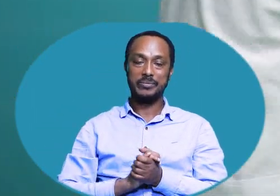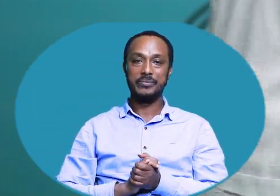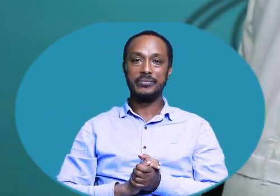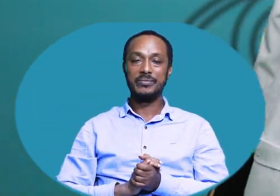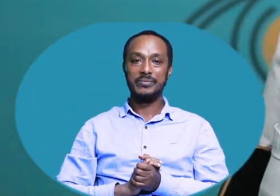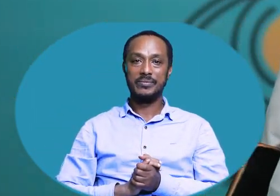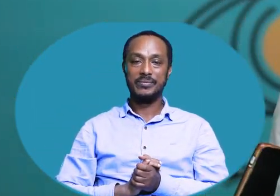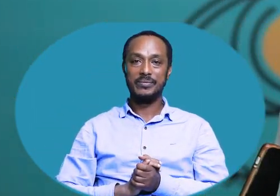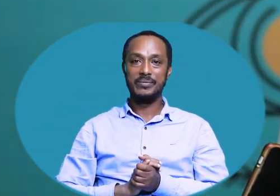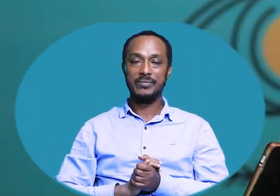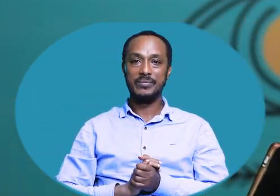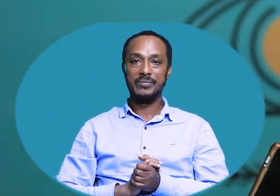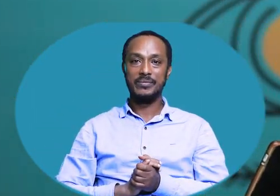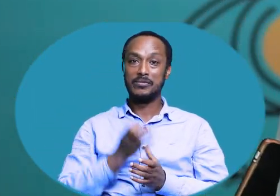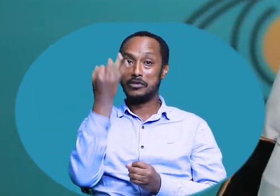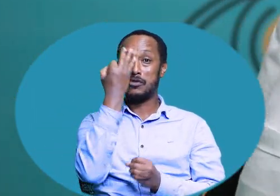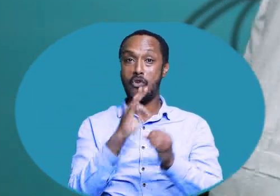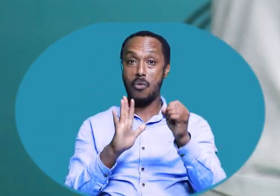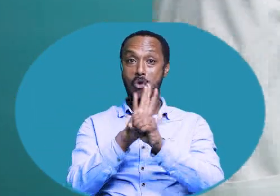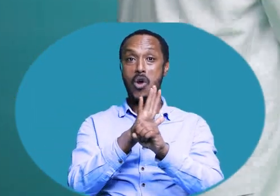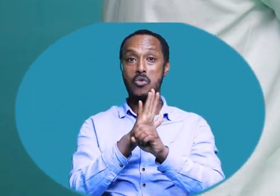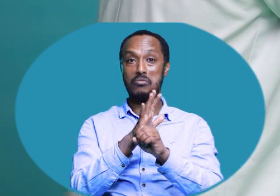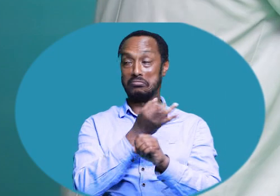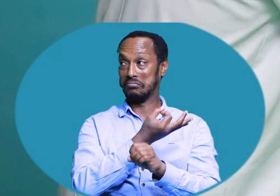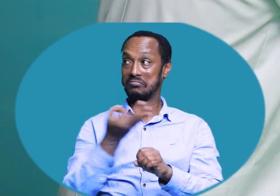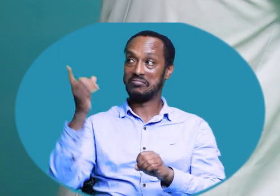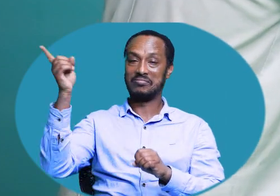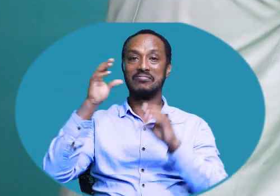HNO3, carbon dioxide,